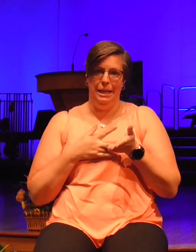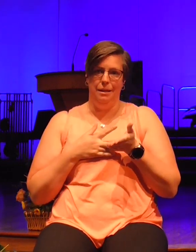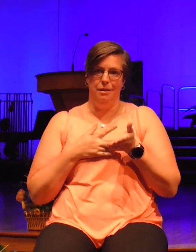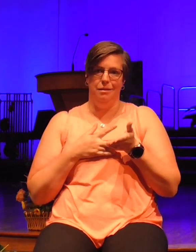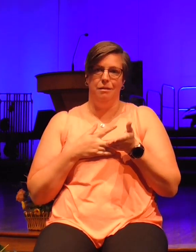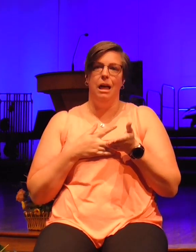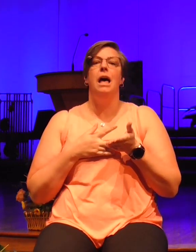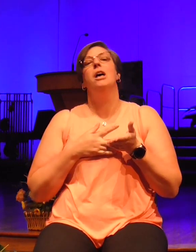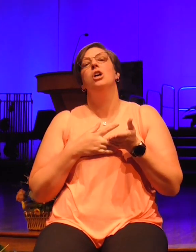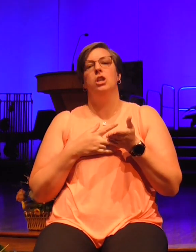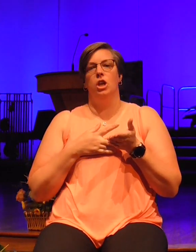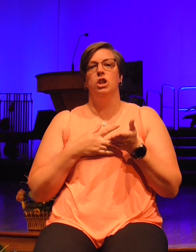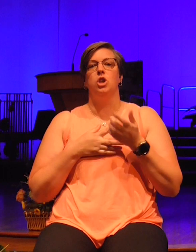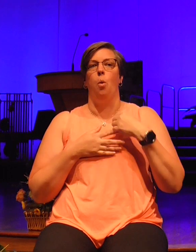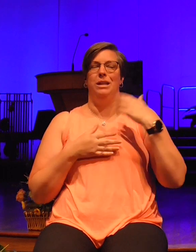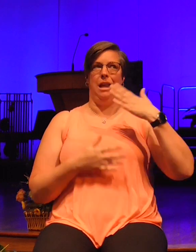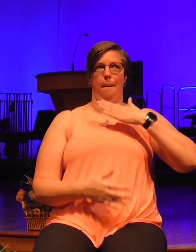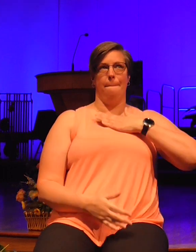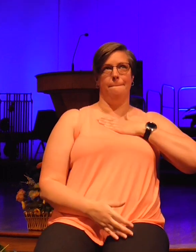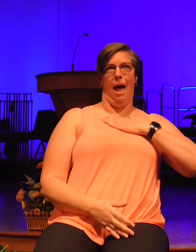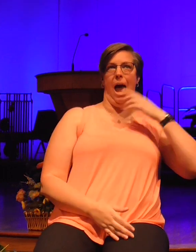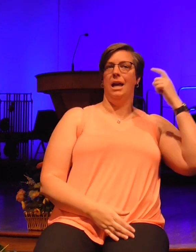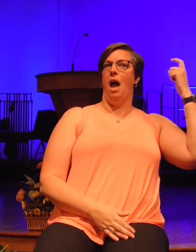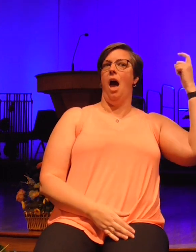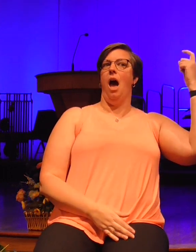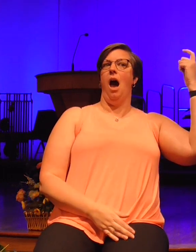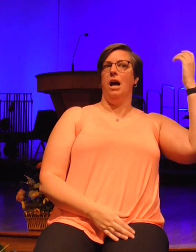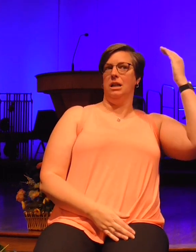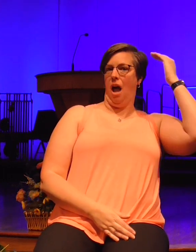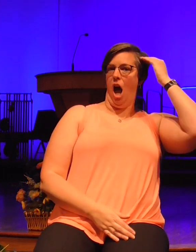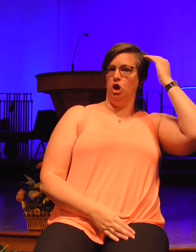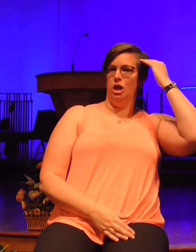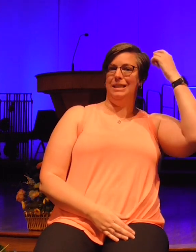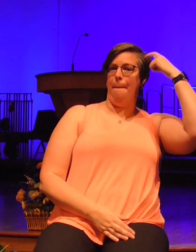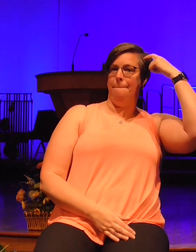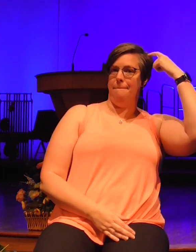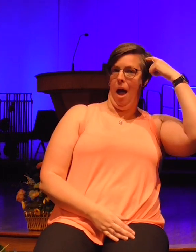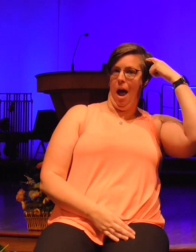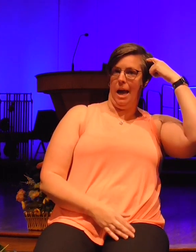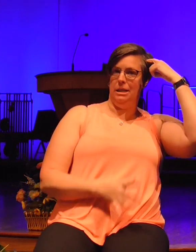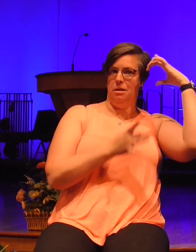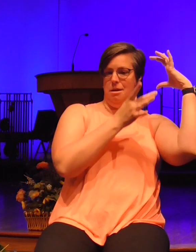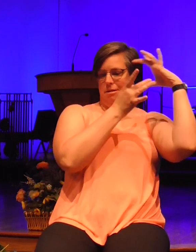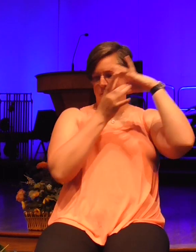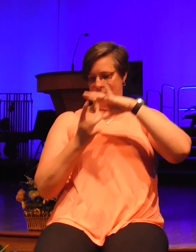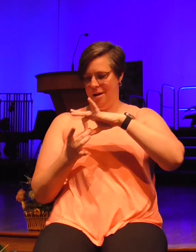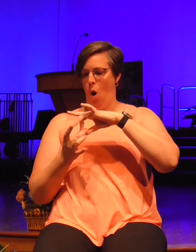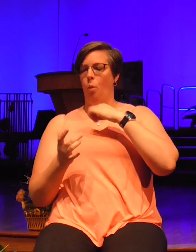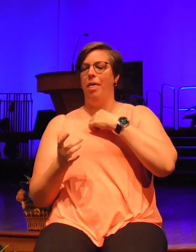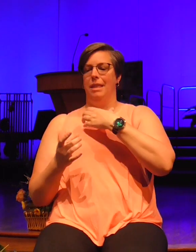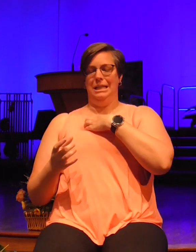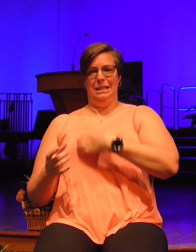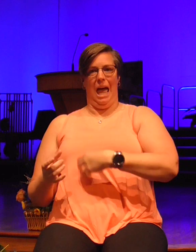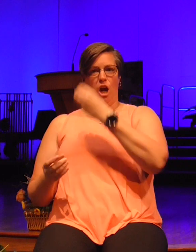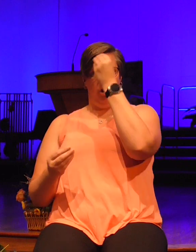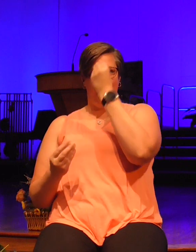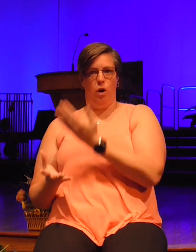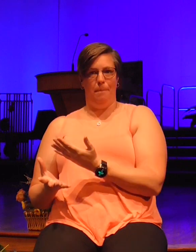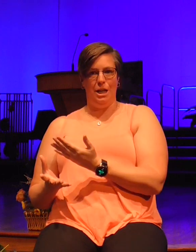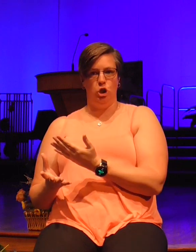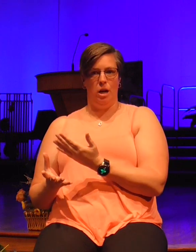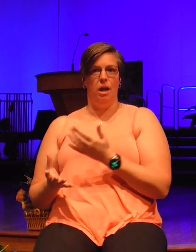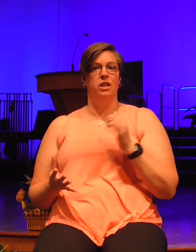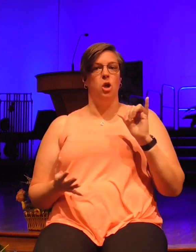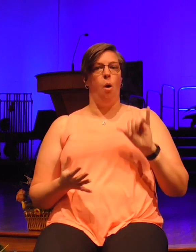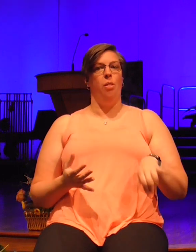acquainting my intellect, my conscious mind, with the desired information. The riddle of the universe is a